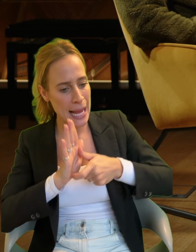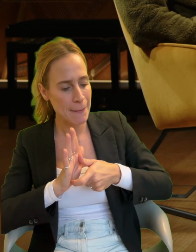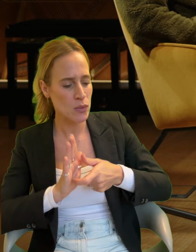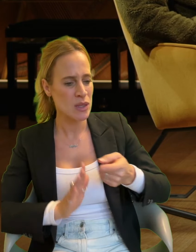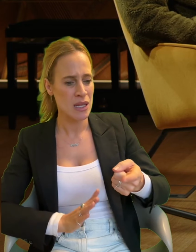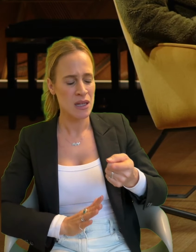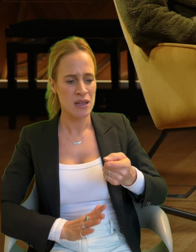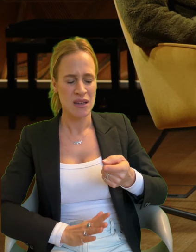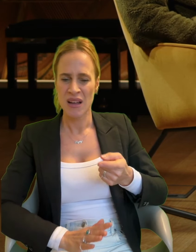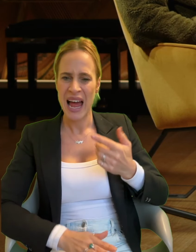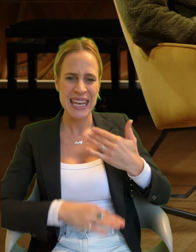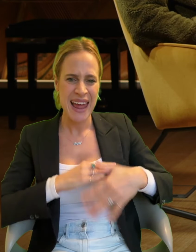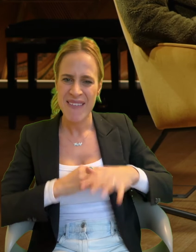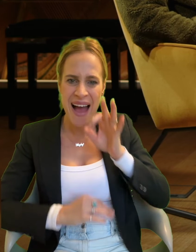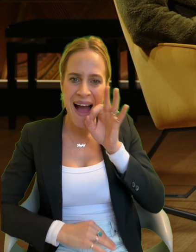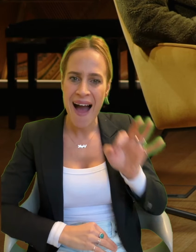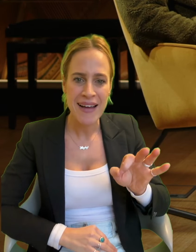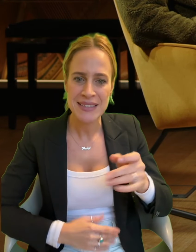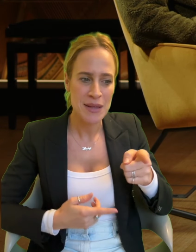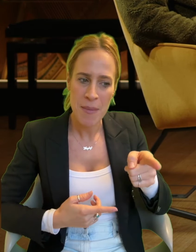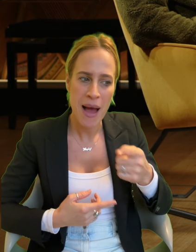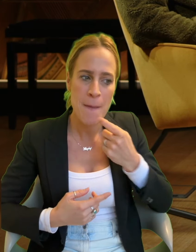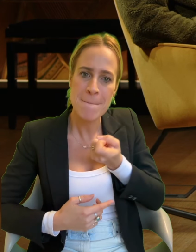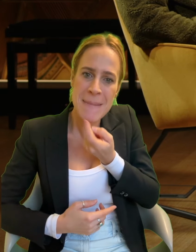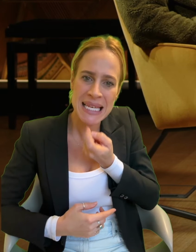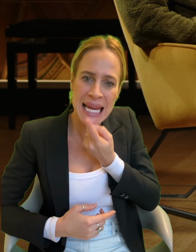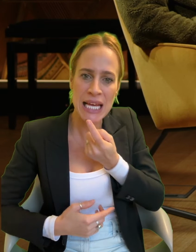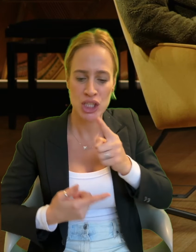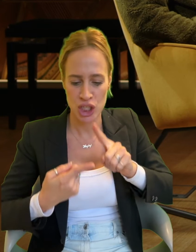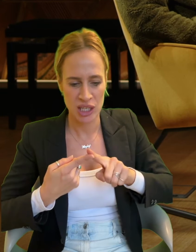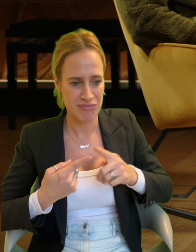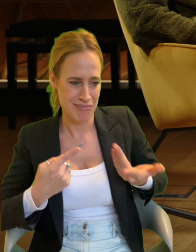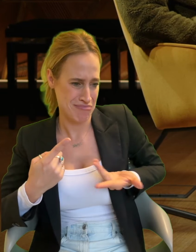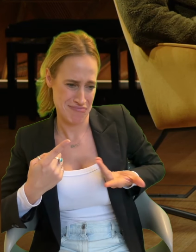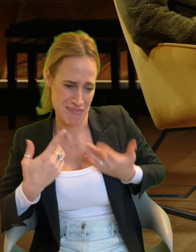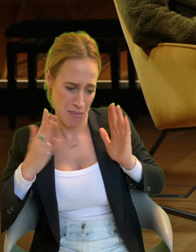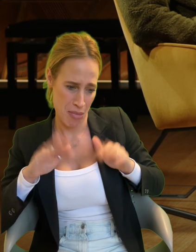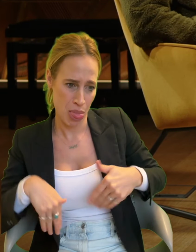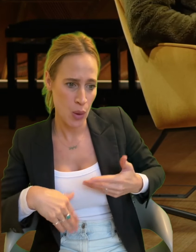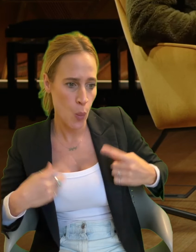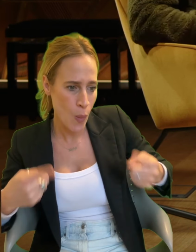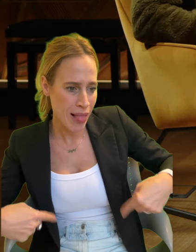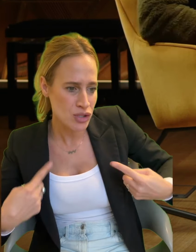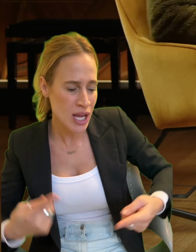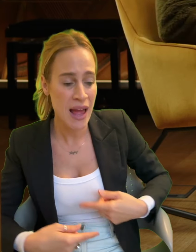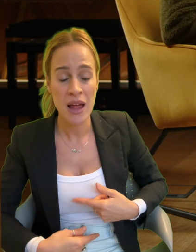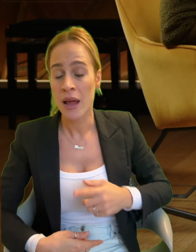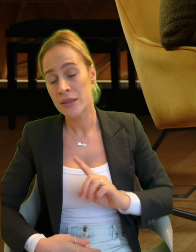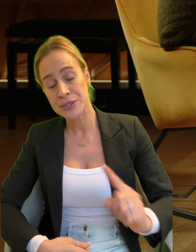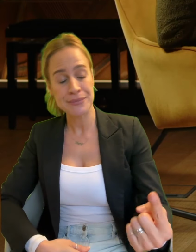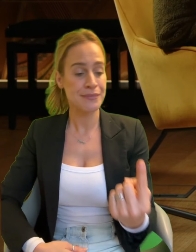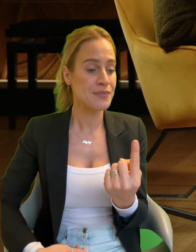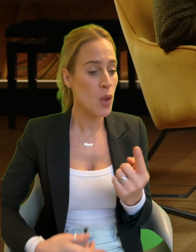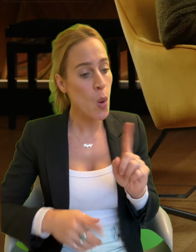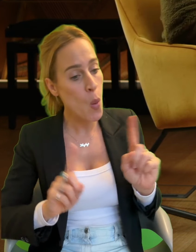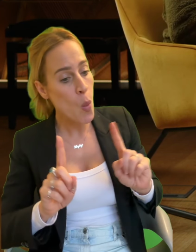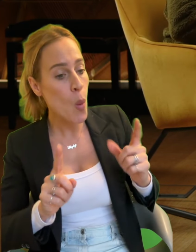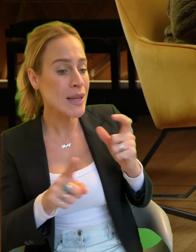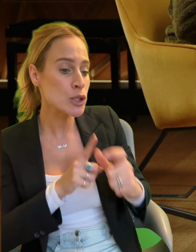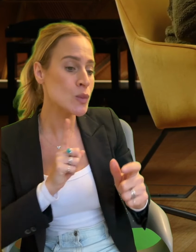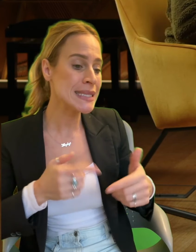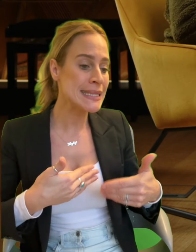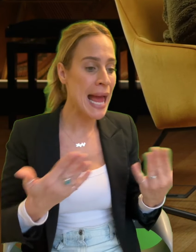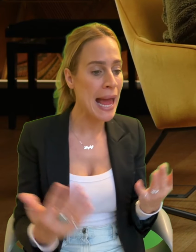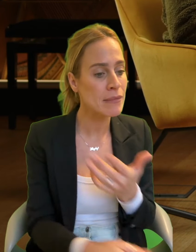I ain't asking you about your medication. I don't care about your wheelchair. I'm just like, Hayley, what's going on? What you done today? So what we doing